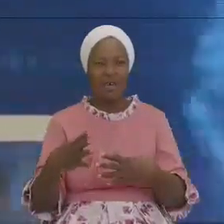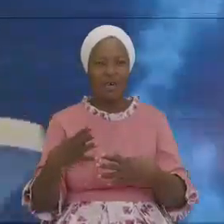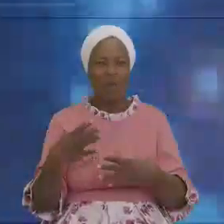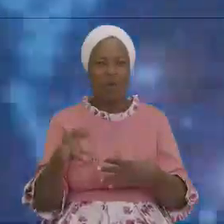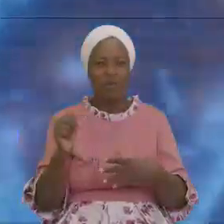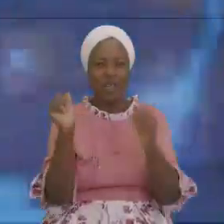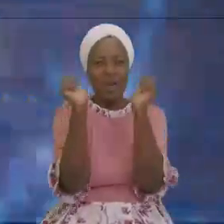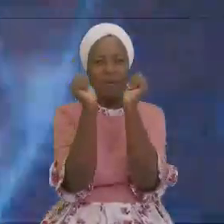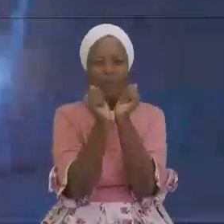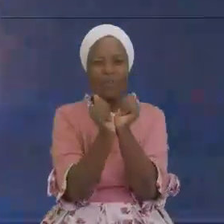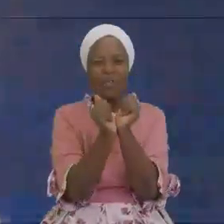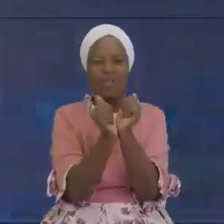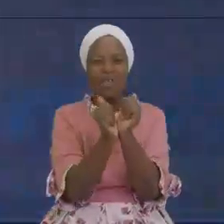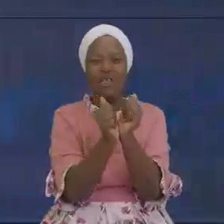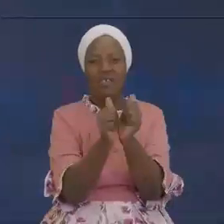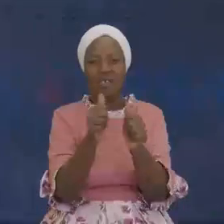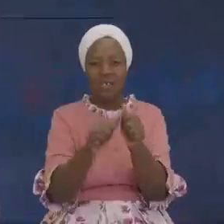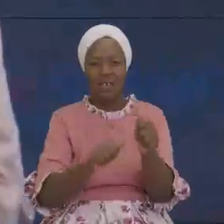life.